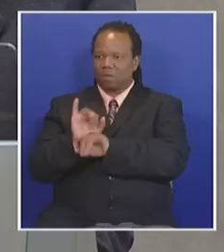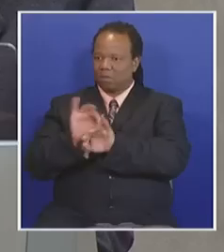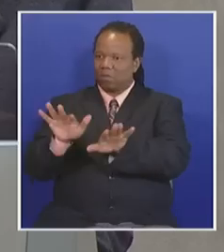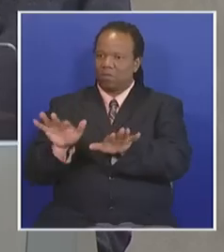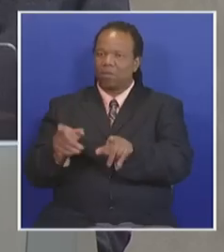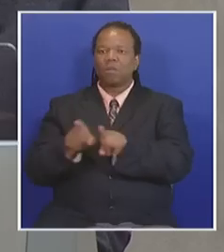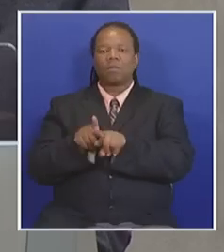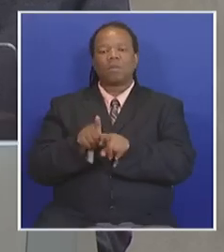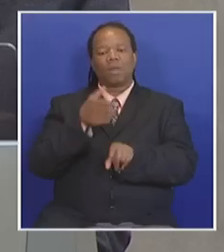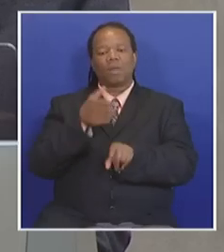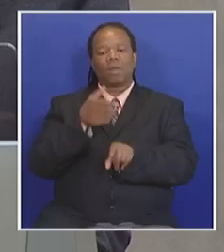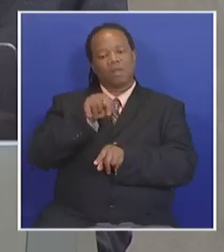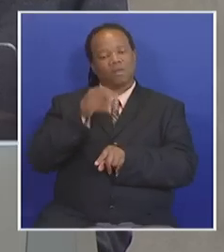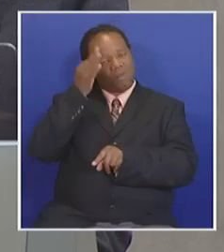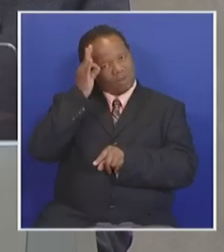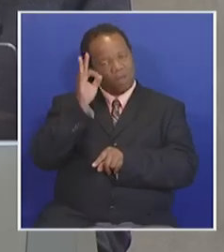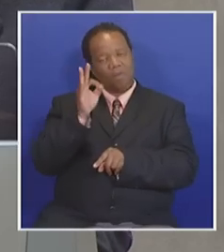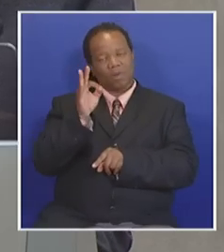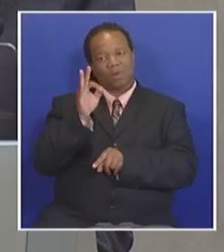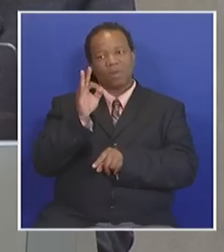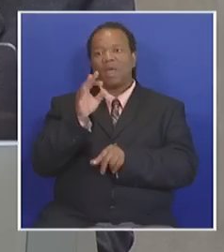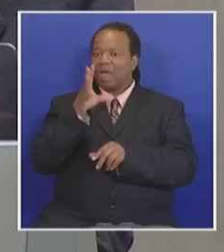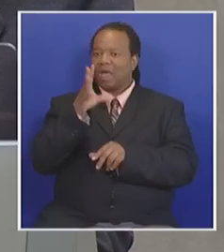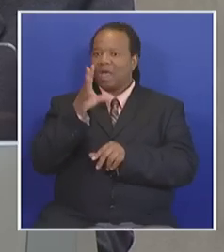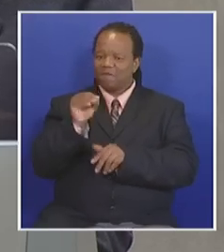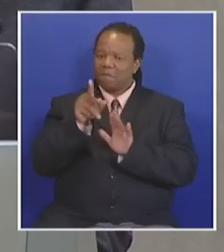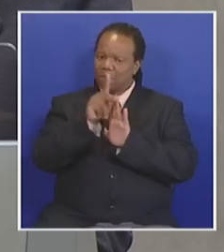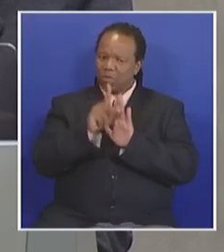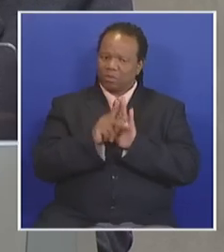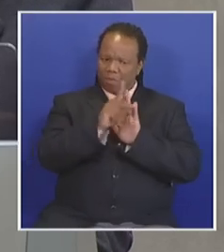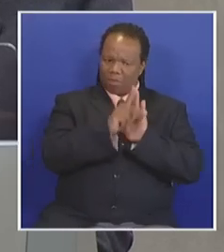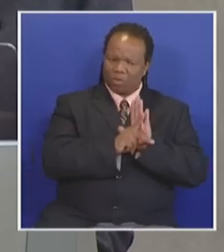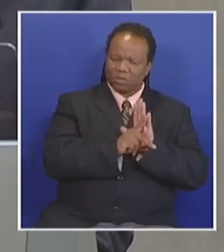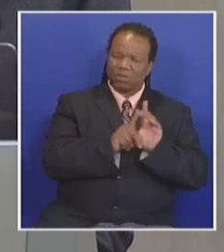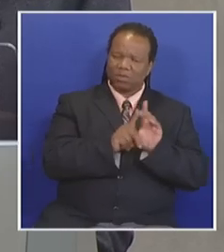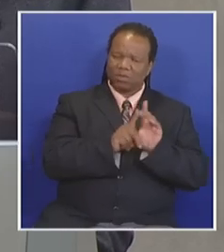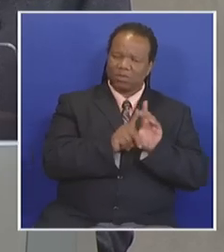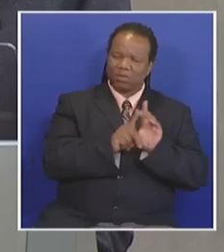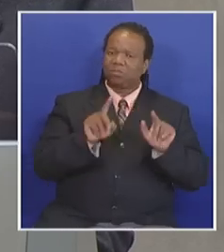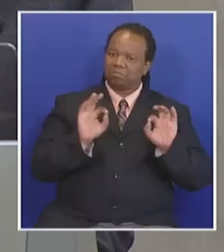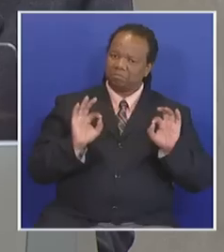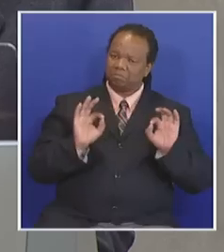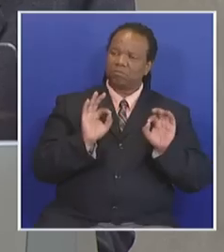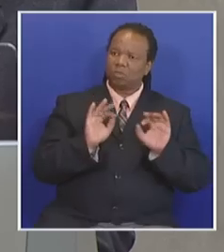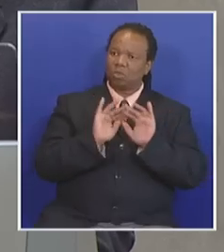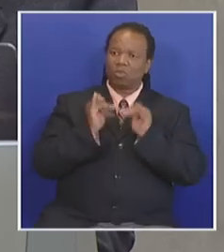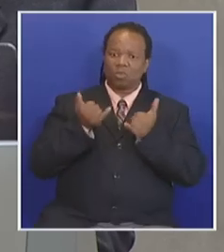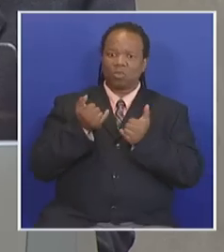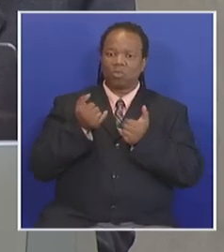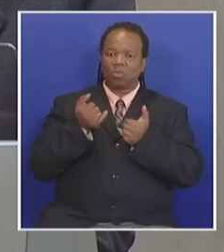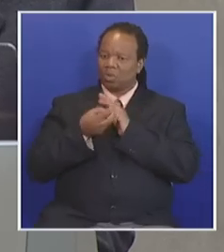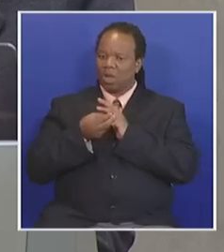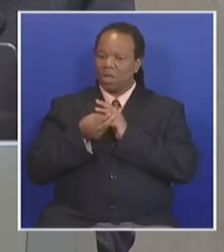hard to put mechanisms in place with policies, legislation to eradicate and eliminate any forms of racism and sexism